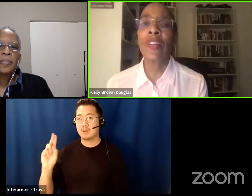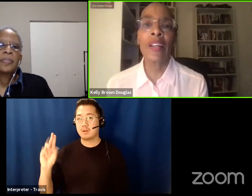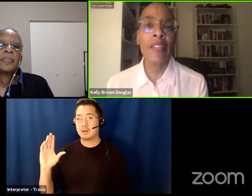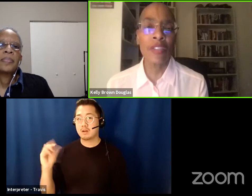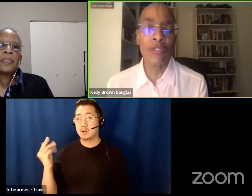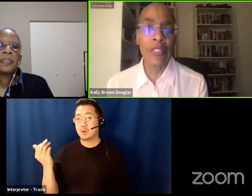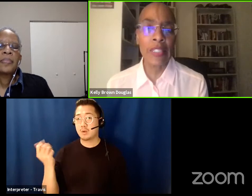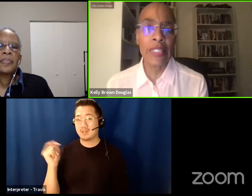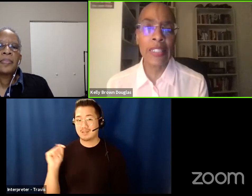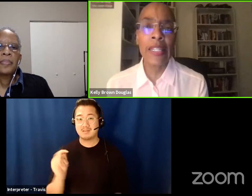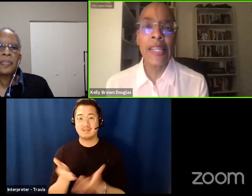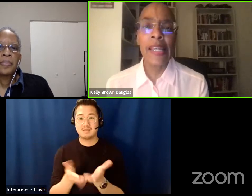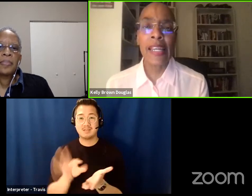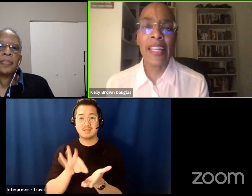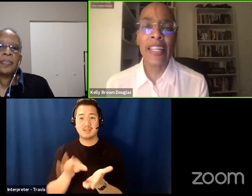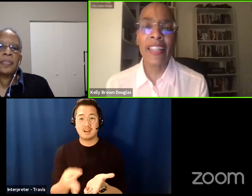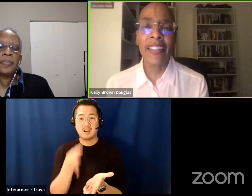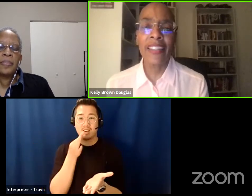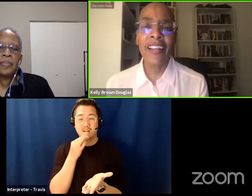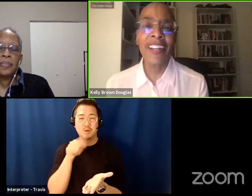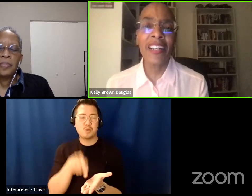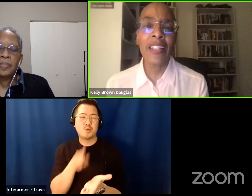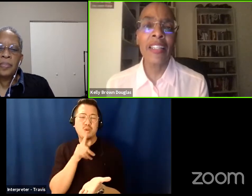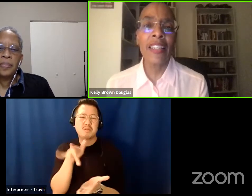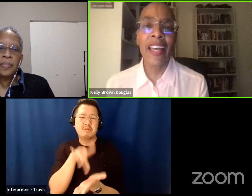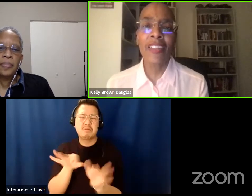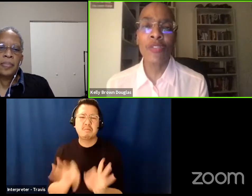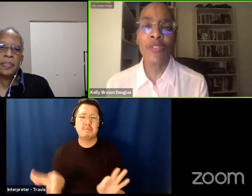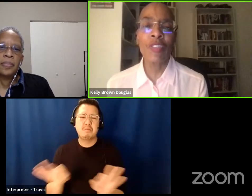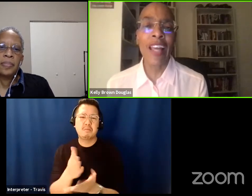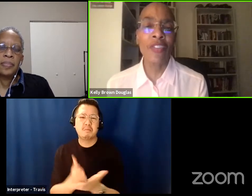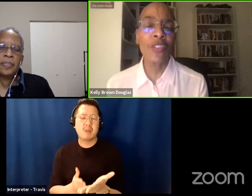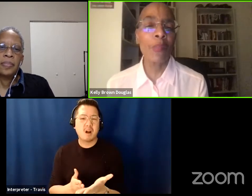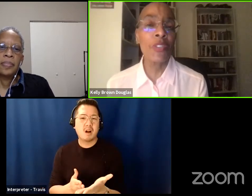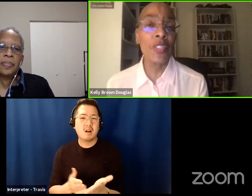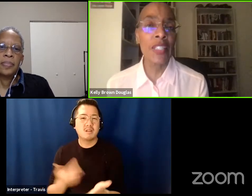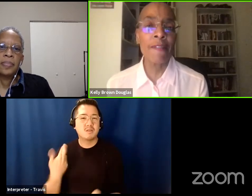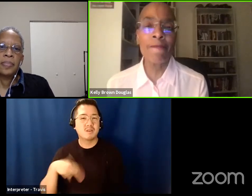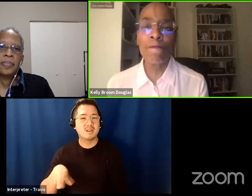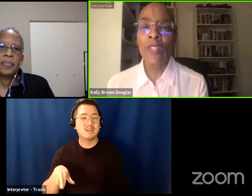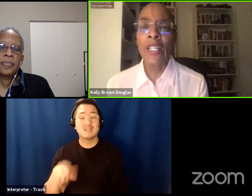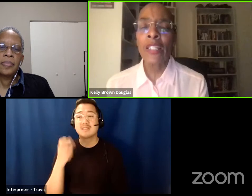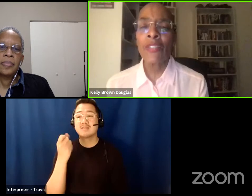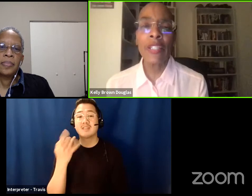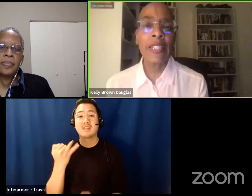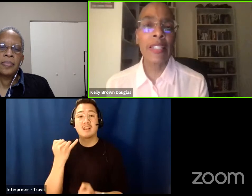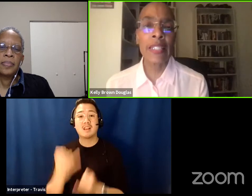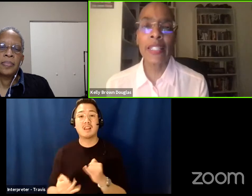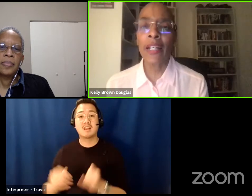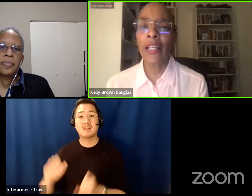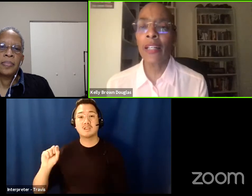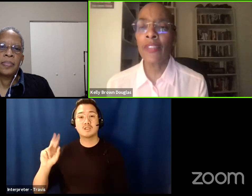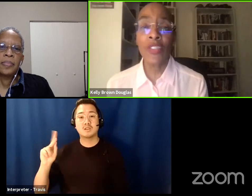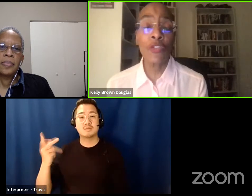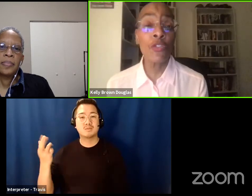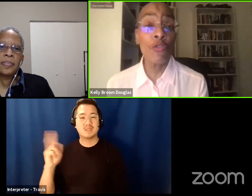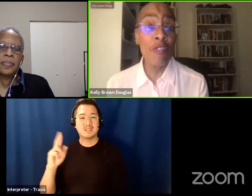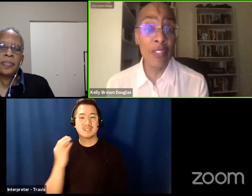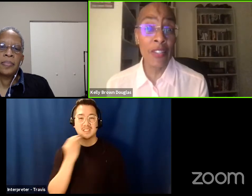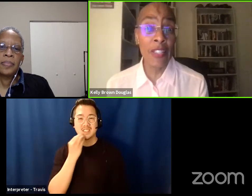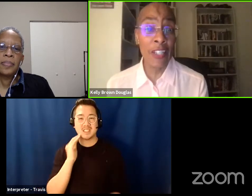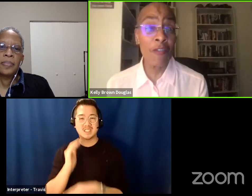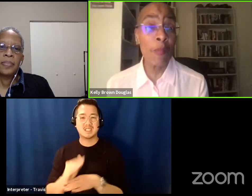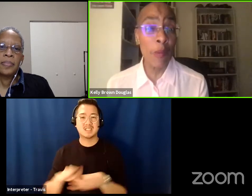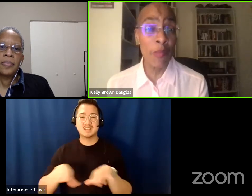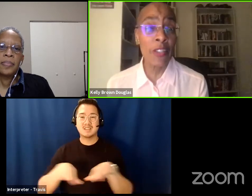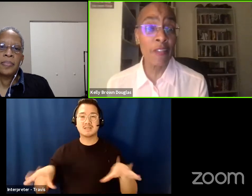of that tradition. And in that sort of Last Supper scene, Jesus says, do